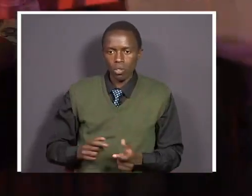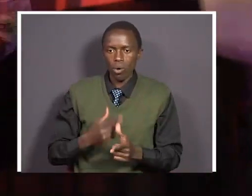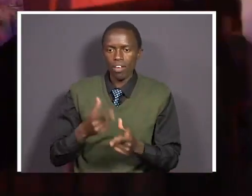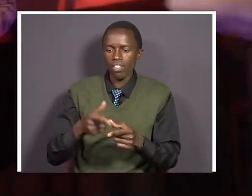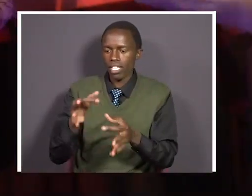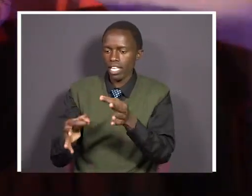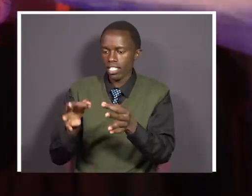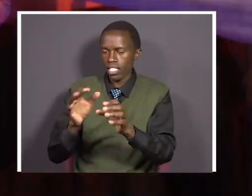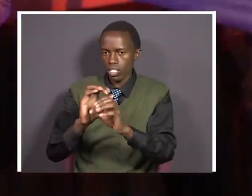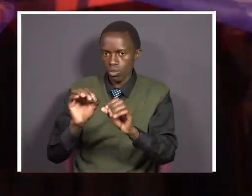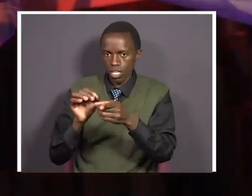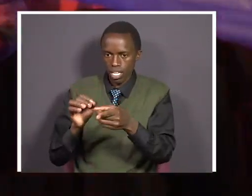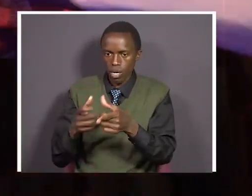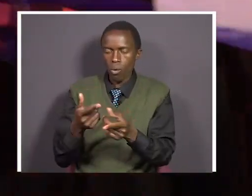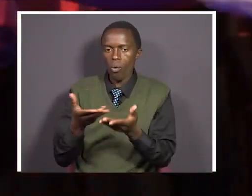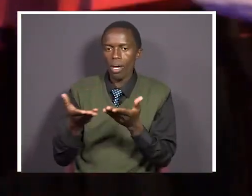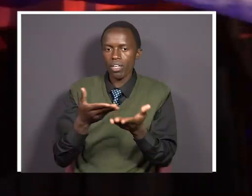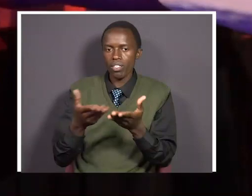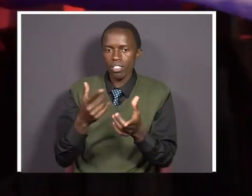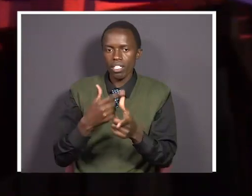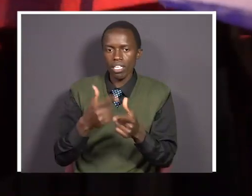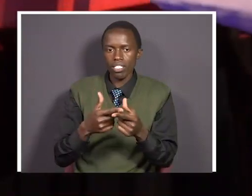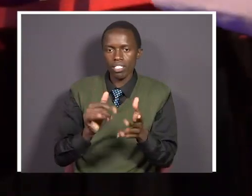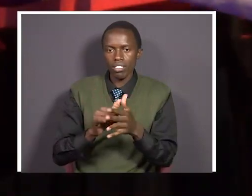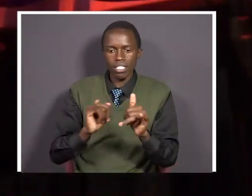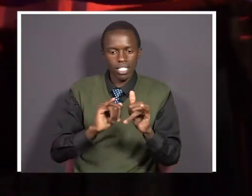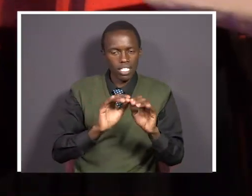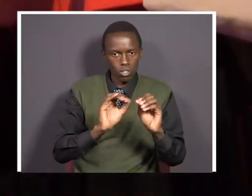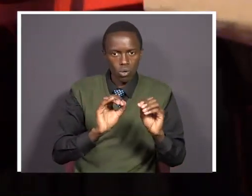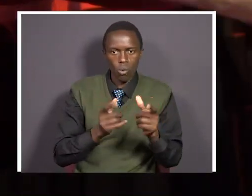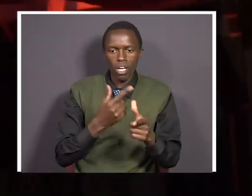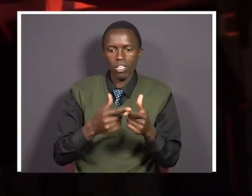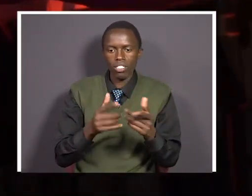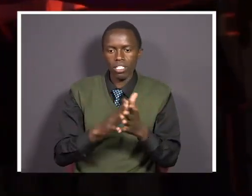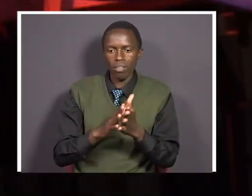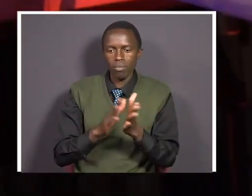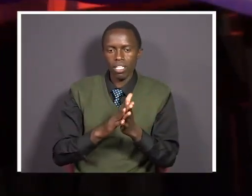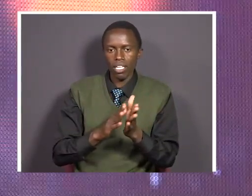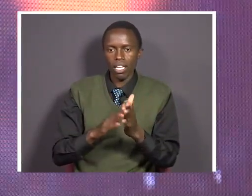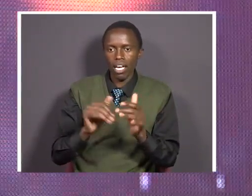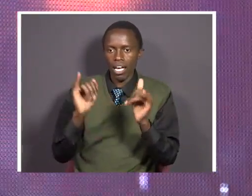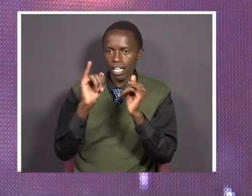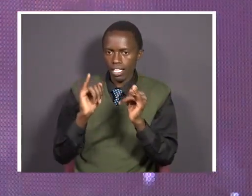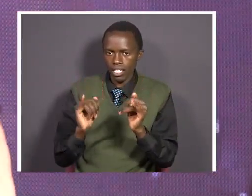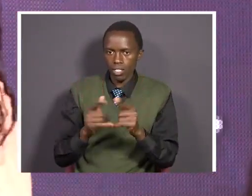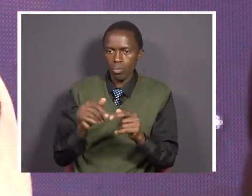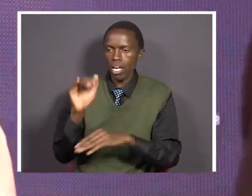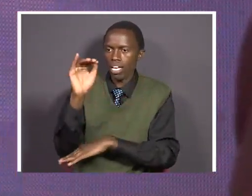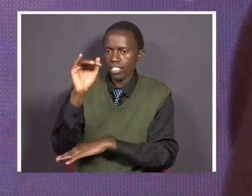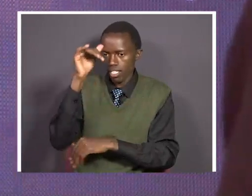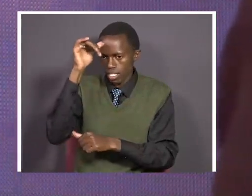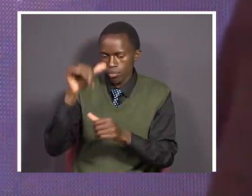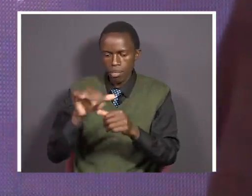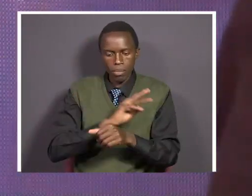been injustice, oh God, where there has been infidelity, where there has been adultery. Father, we are asking,